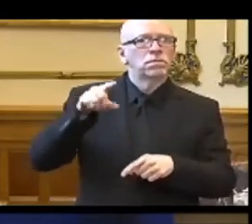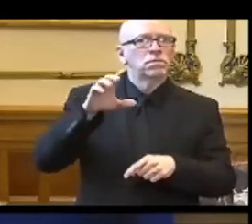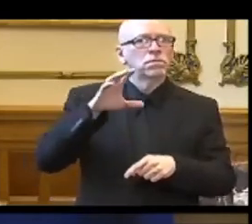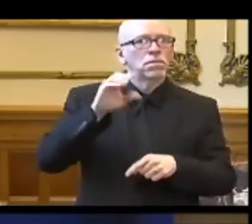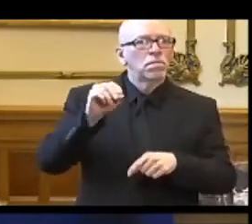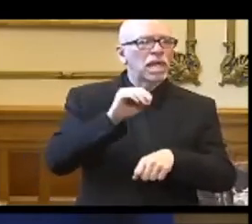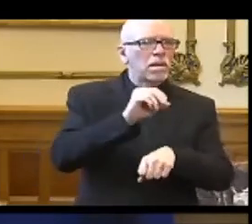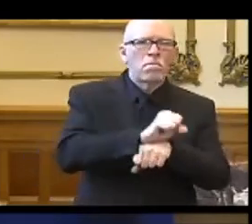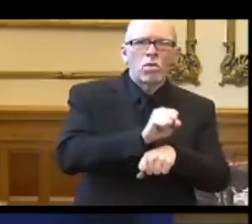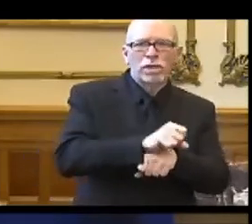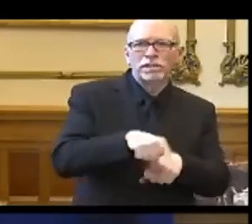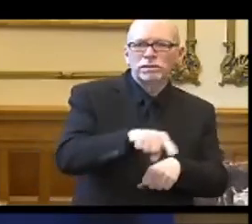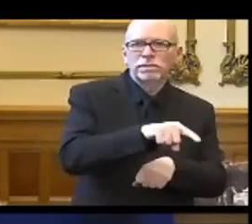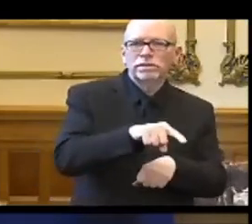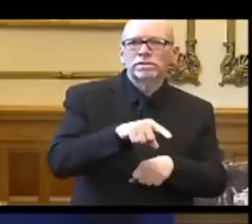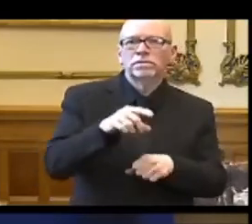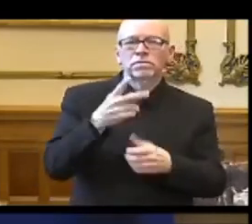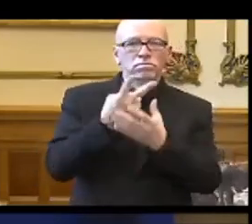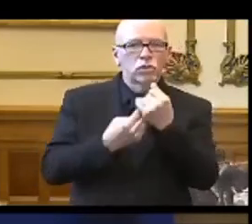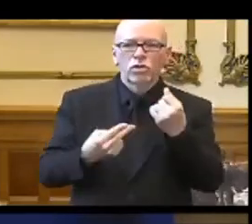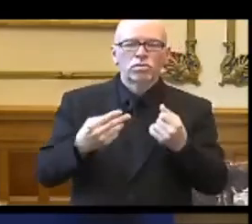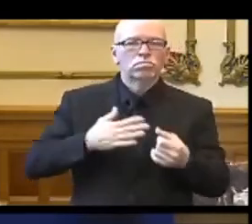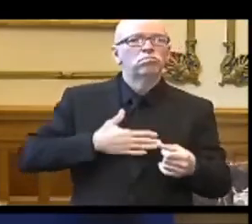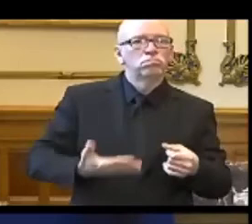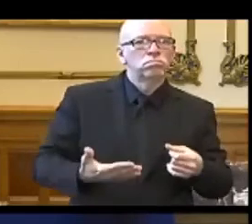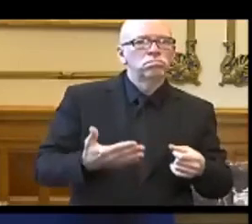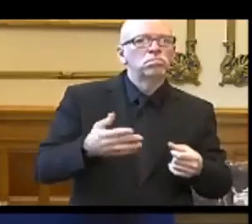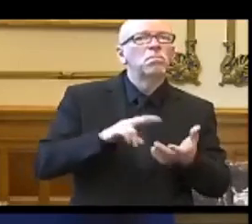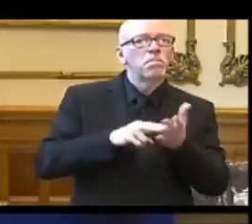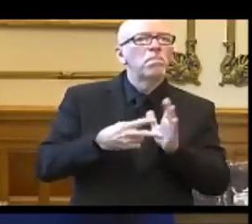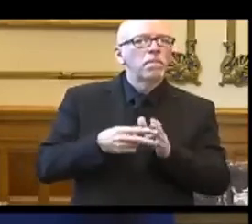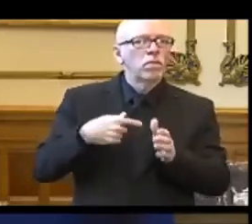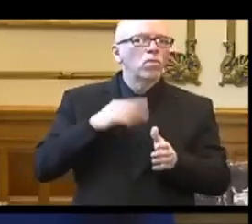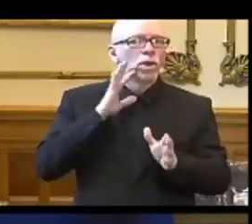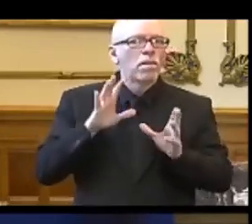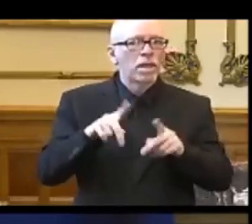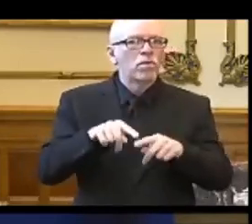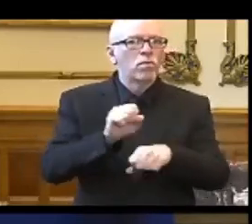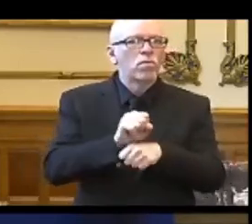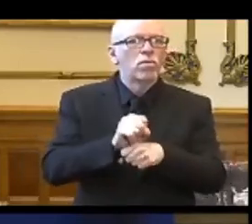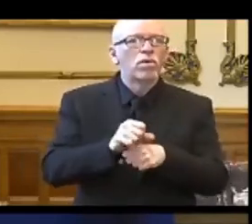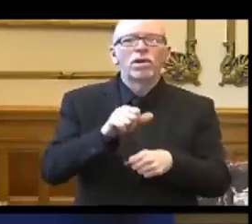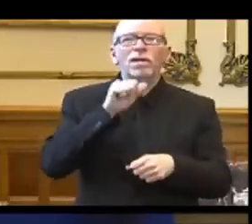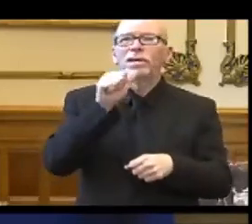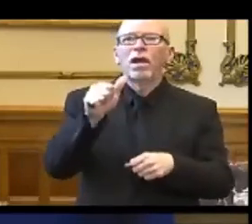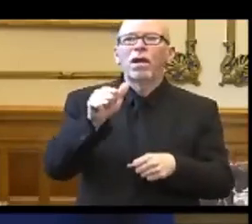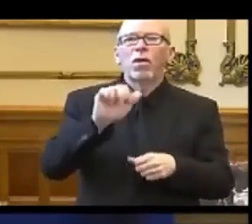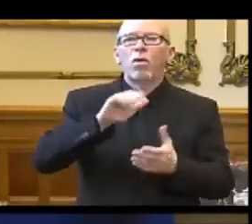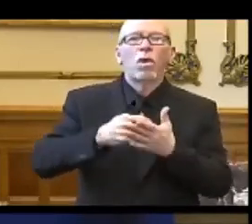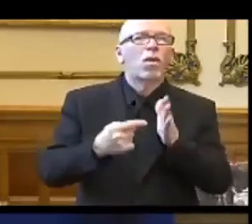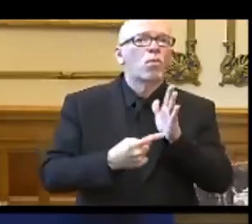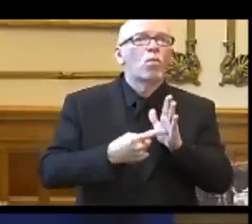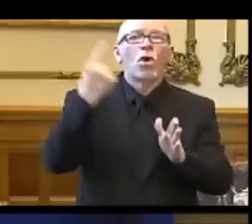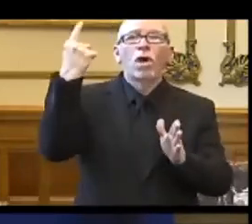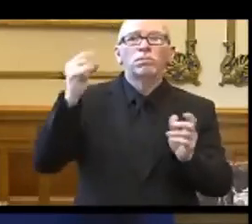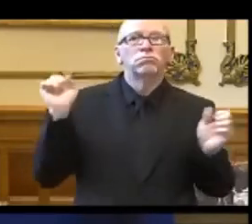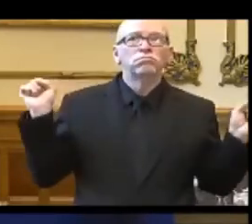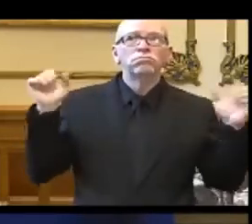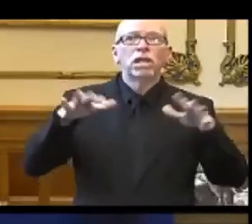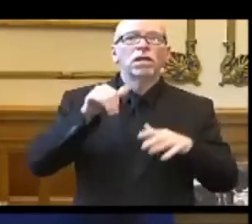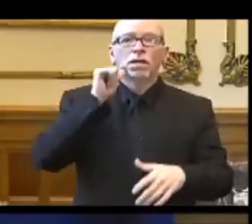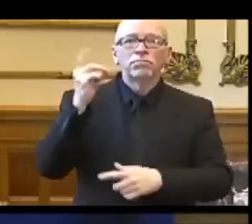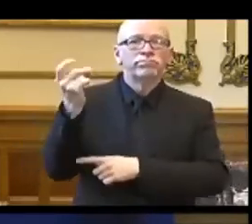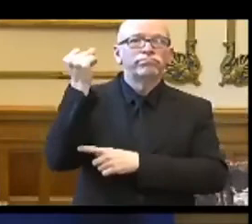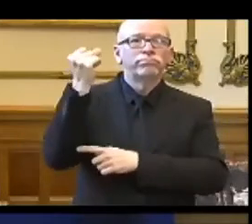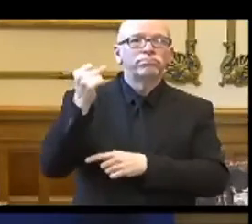of the employee and the employer will enable us to get back to work. It just won't be all at once or all of a sudden